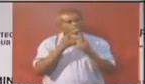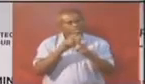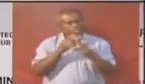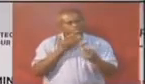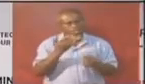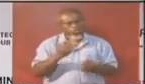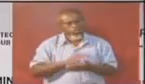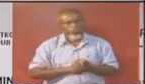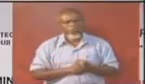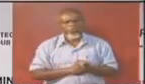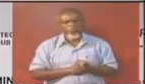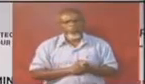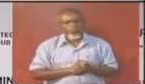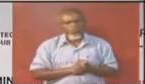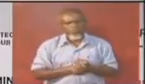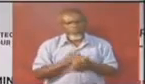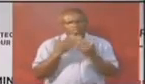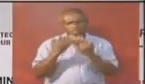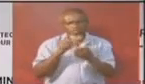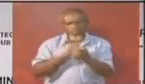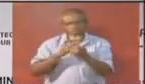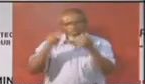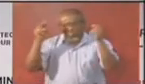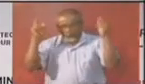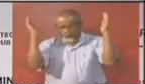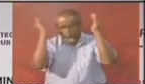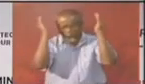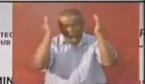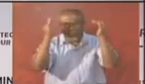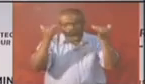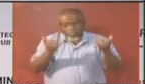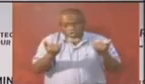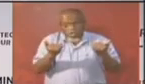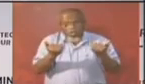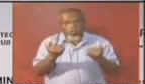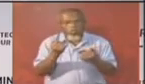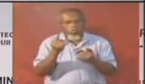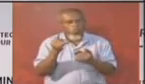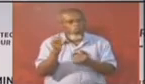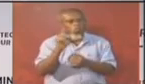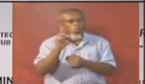Certainly, Dr. Hines, and thank you very much. IETV, we are ready for you.